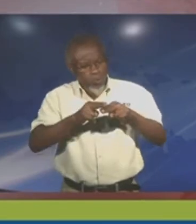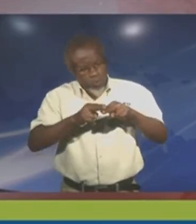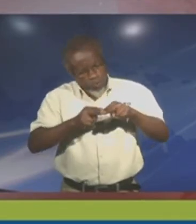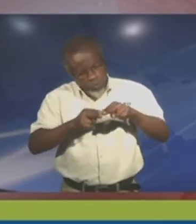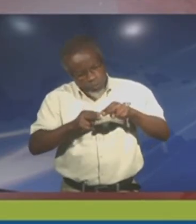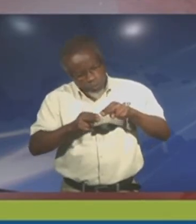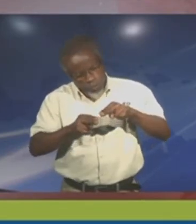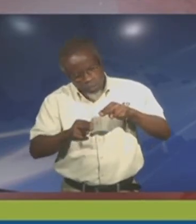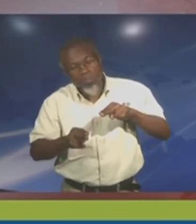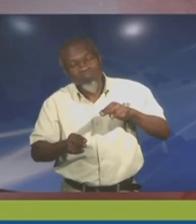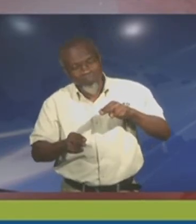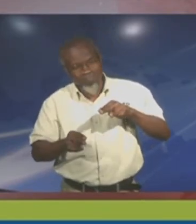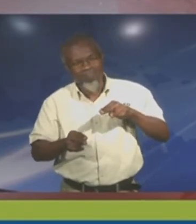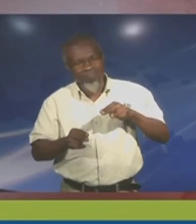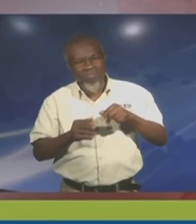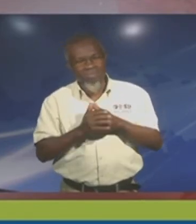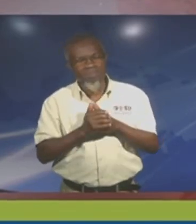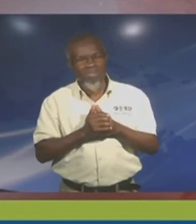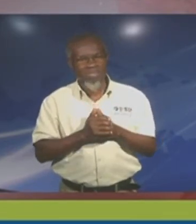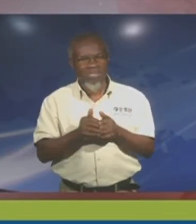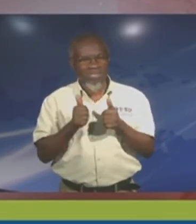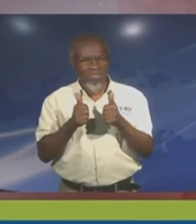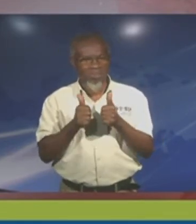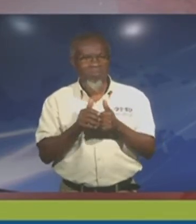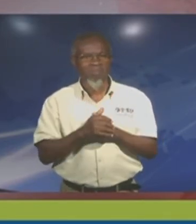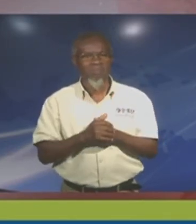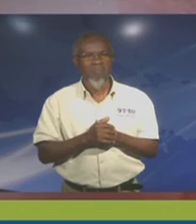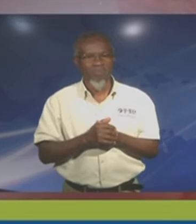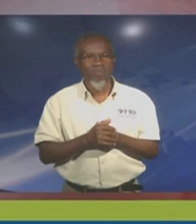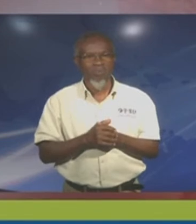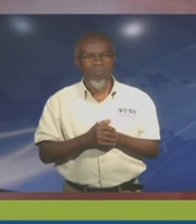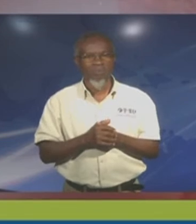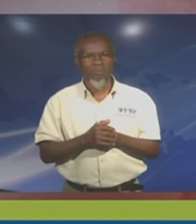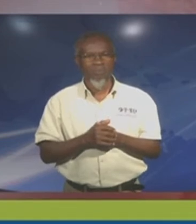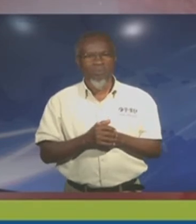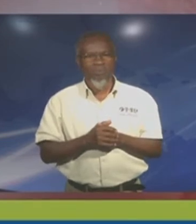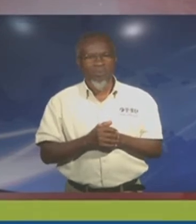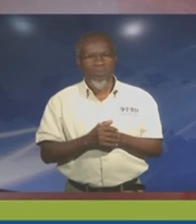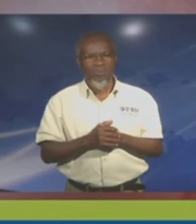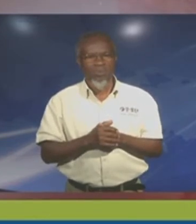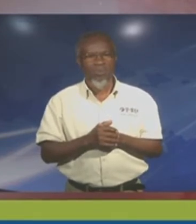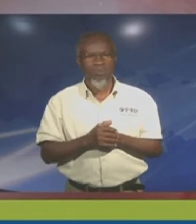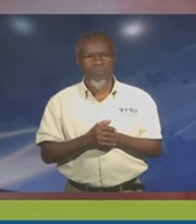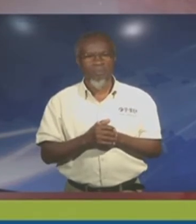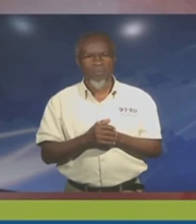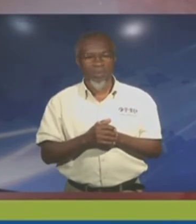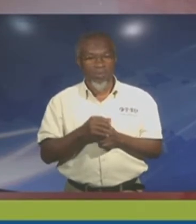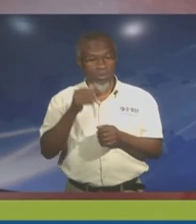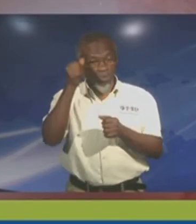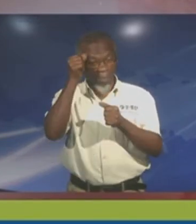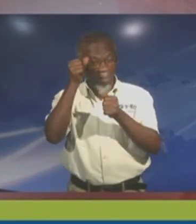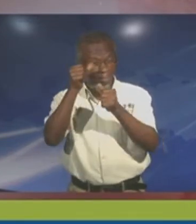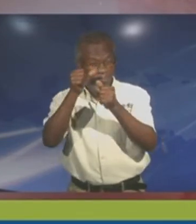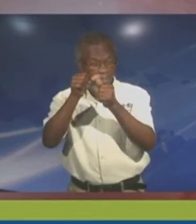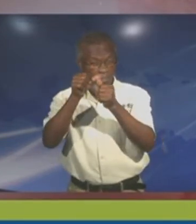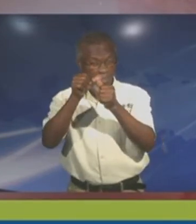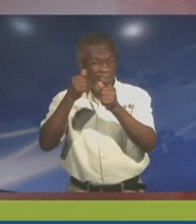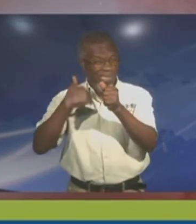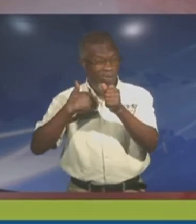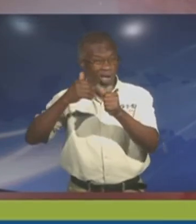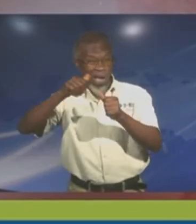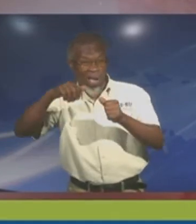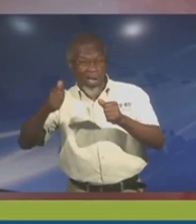back positive out of the total number of tests done for COVID-19. It's also useful to bear in mind that there are other viruses